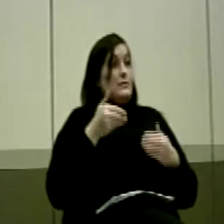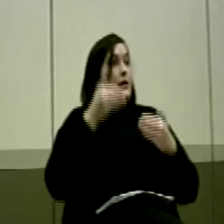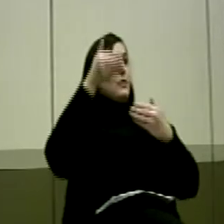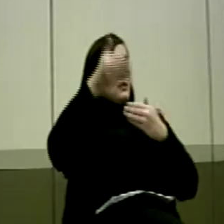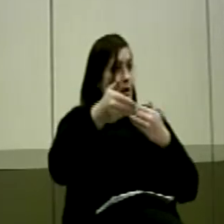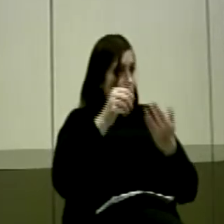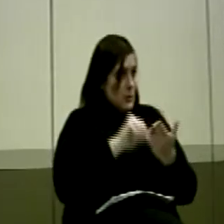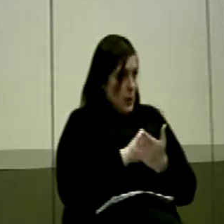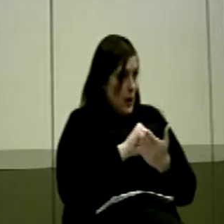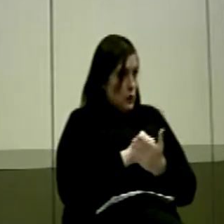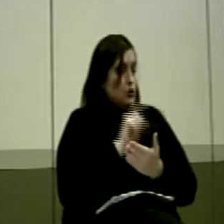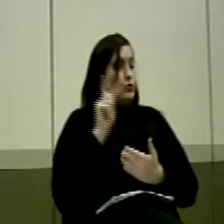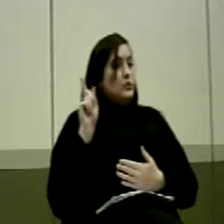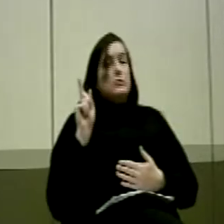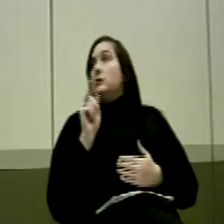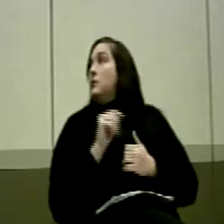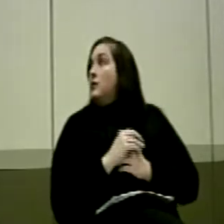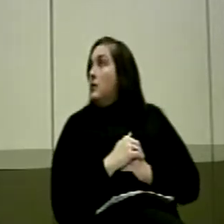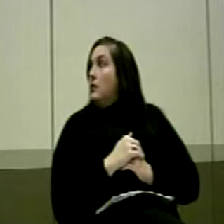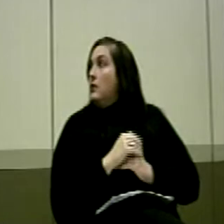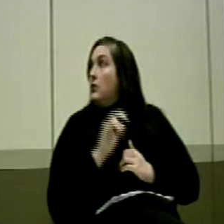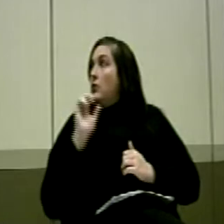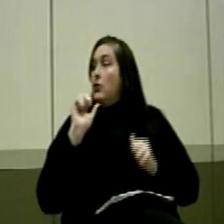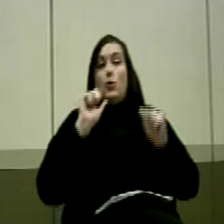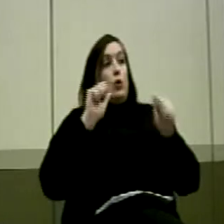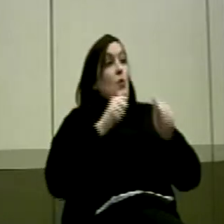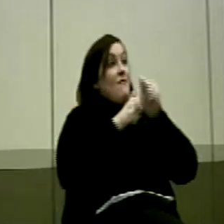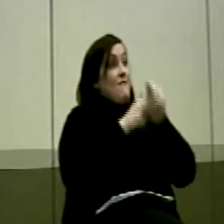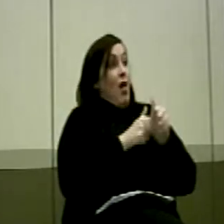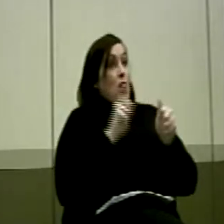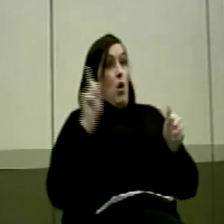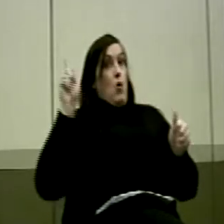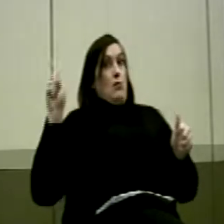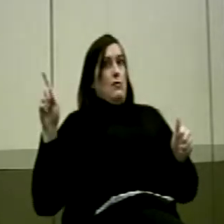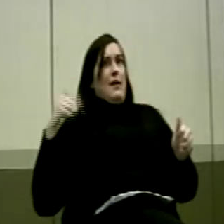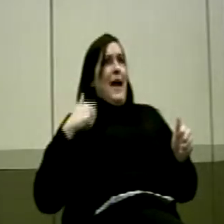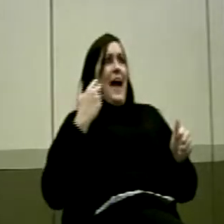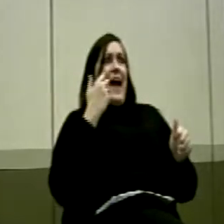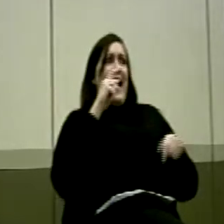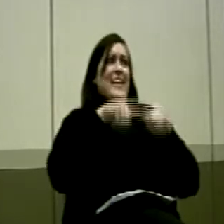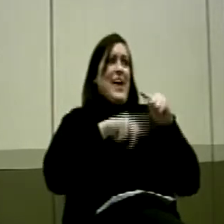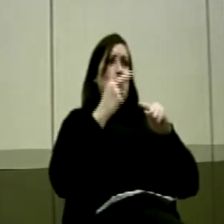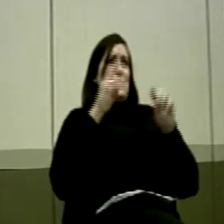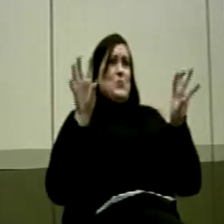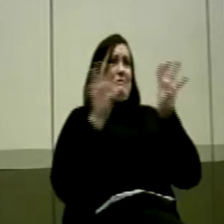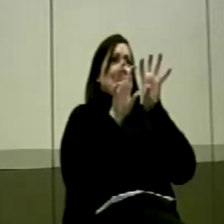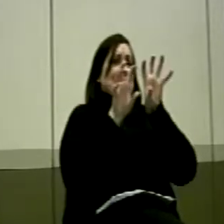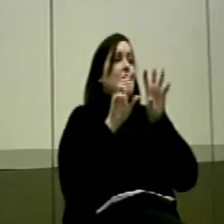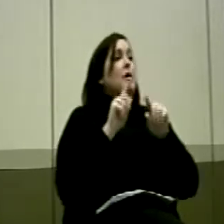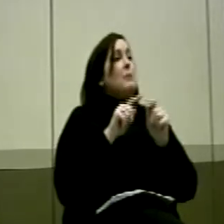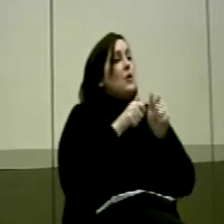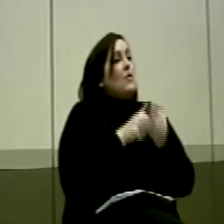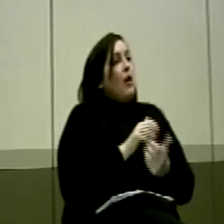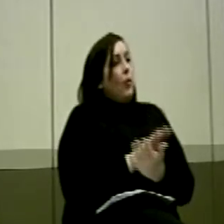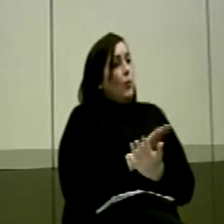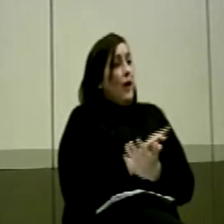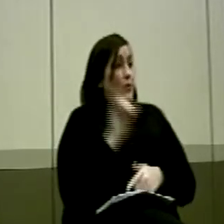follow this. Well, I can't put 2 side by side, but you can follow along in your handout too. What I want you to do is break up